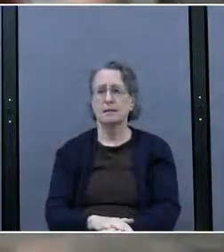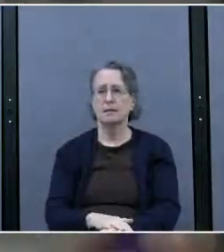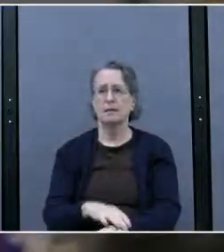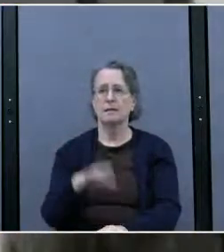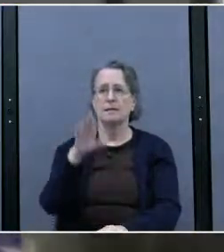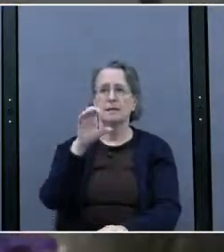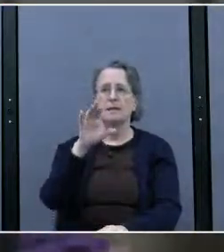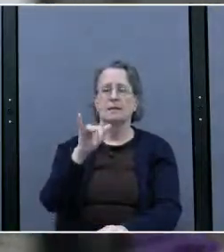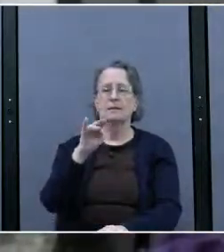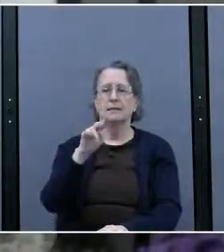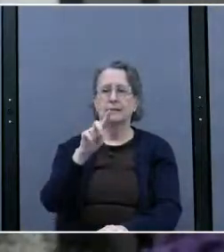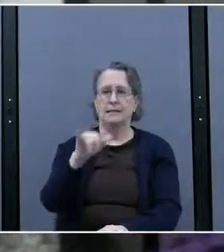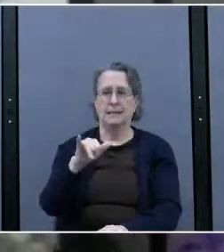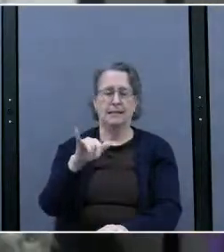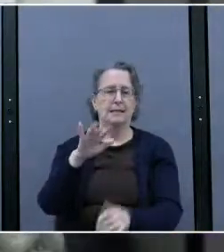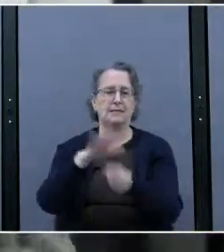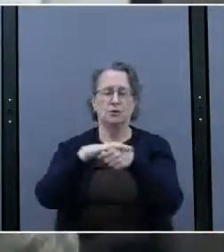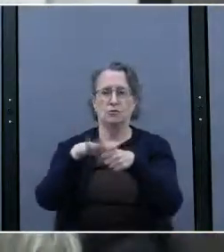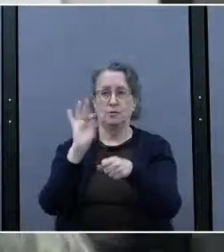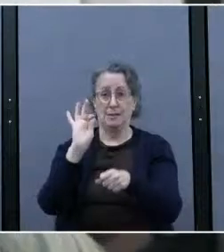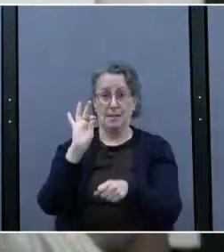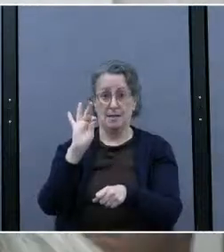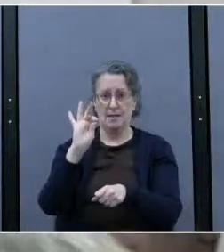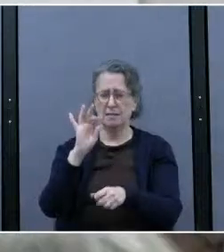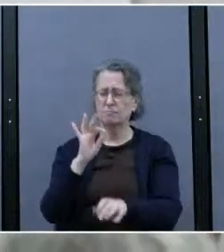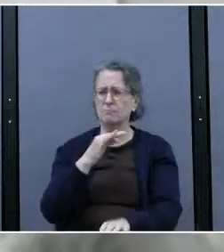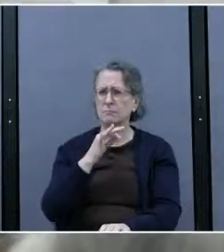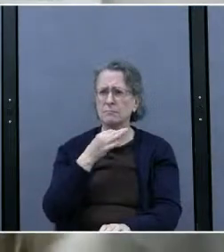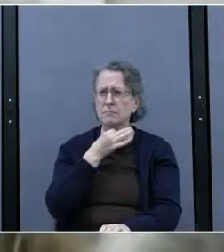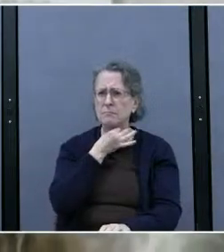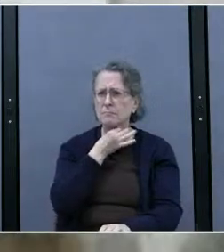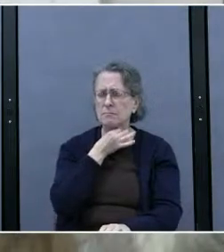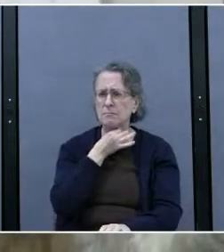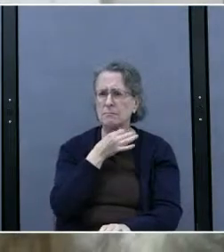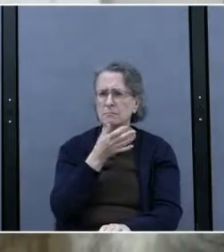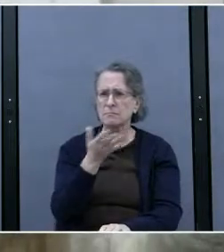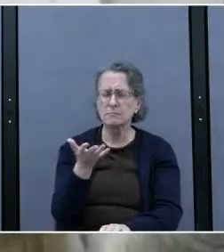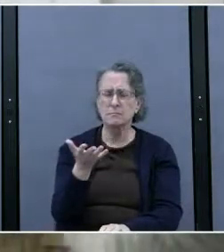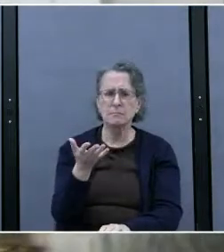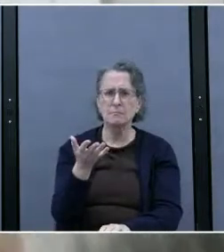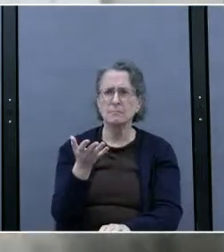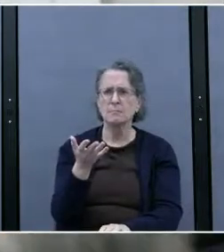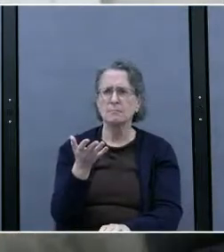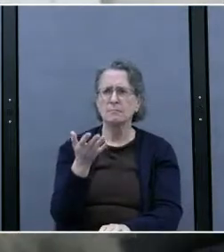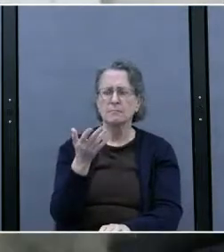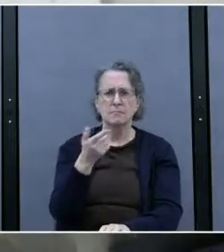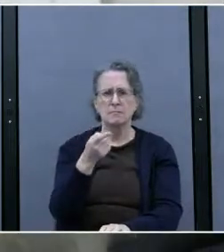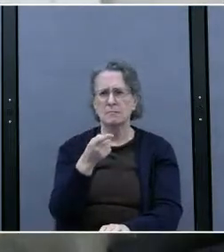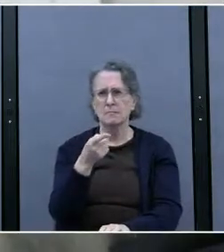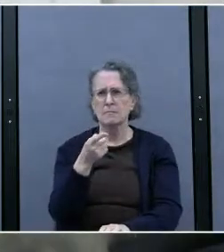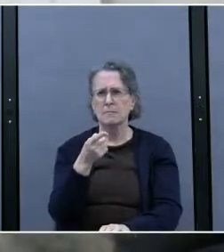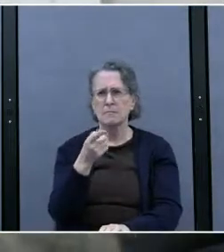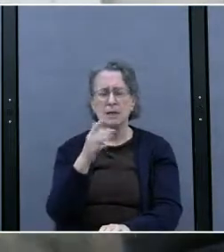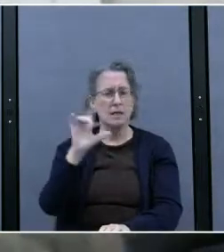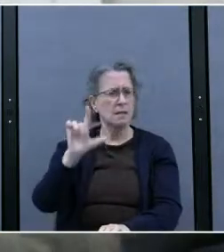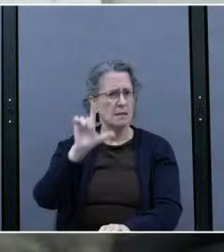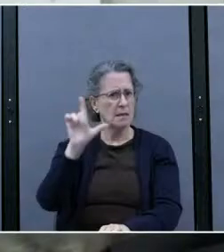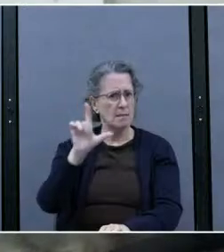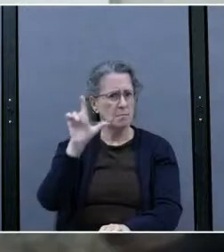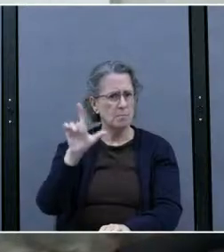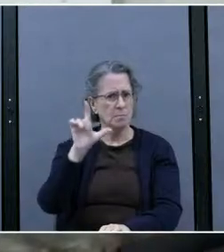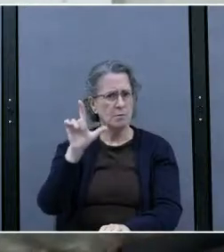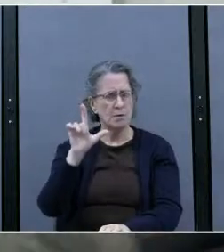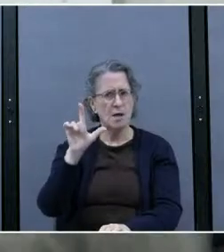Sonia Silbert, District 9. Whatever happened, and maybe this is a question for over here, didn't the library get a